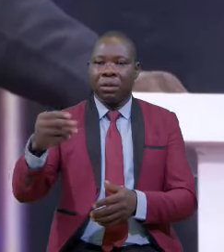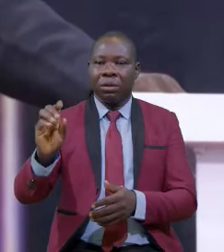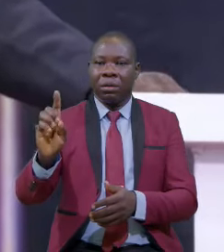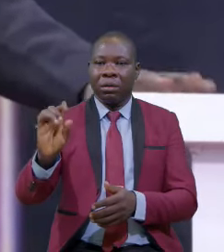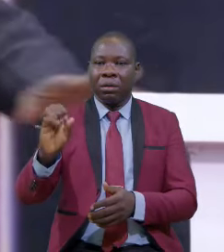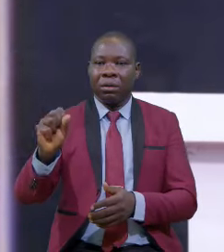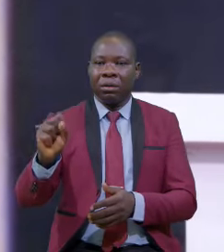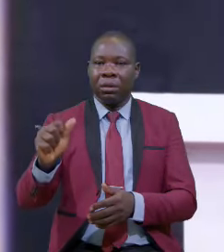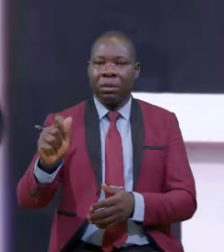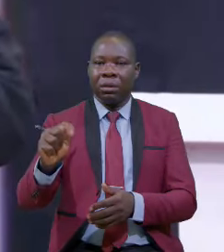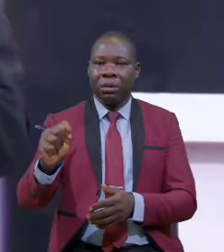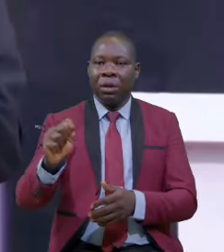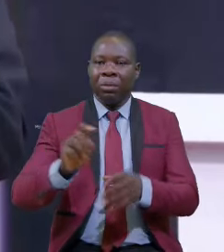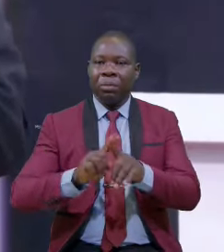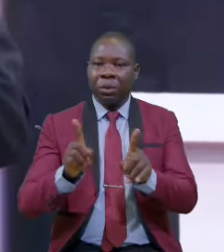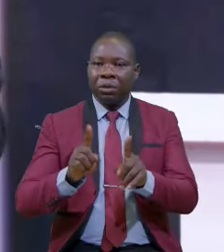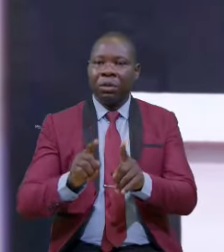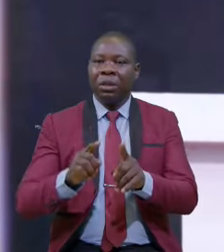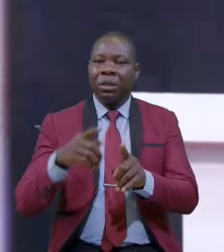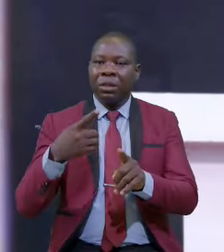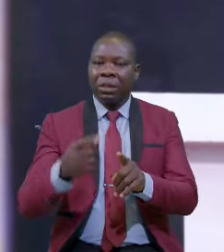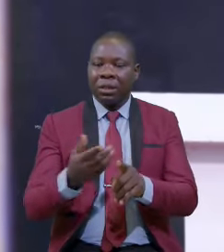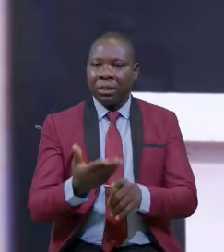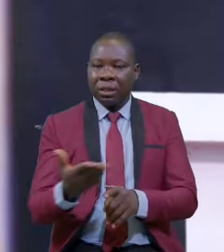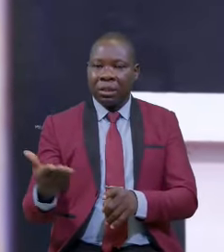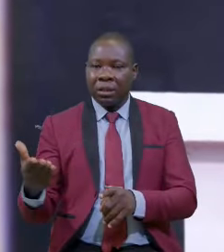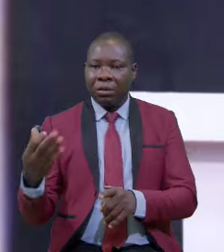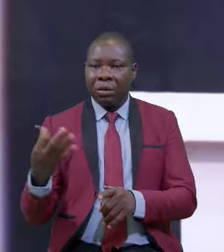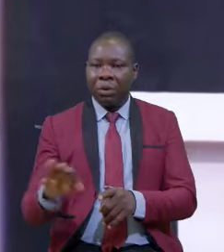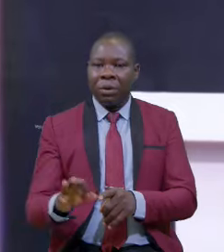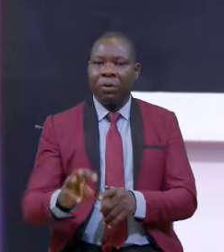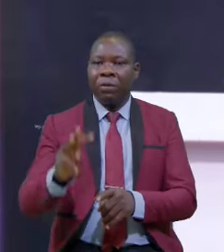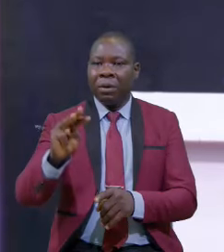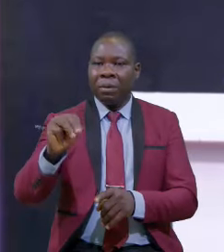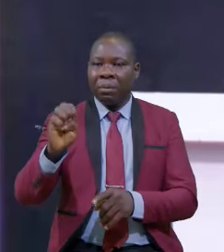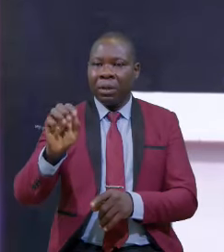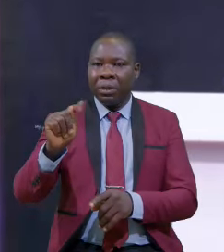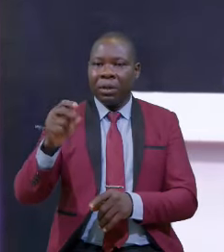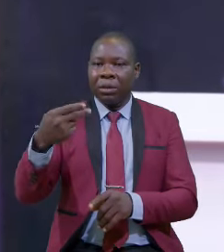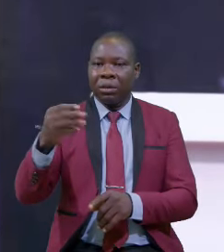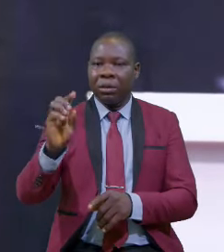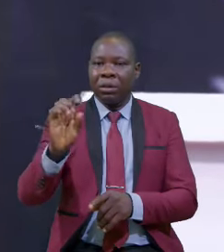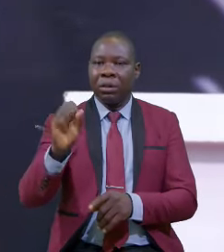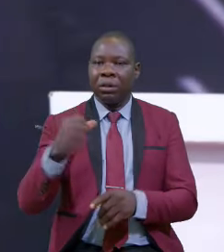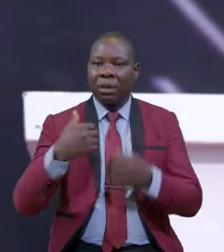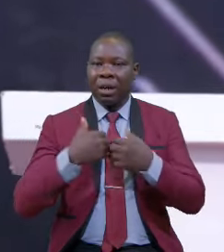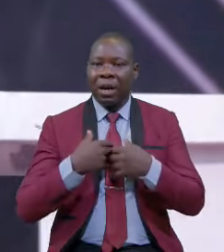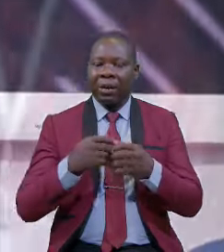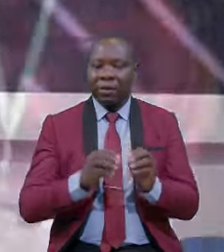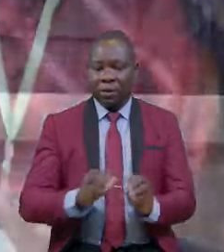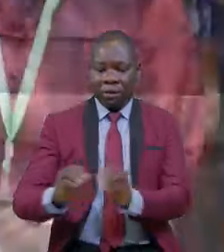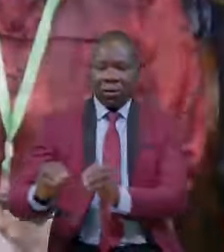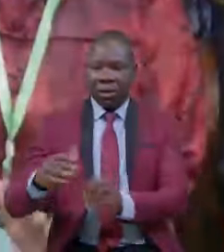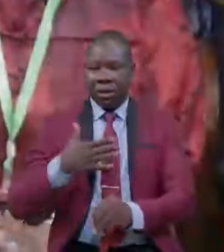Wesley, they have changed, organized my life, impacted my life.